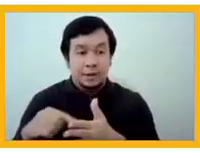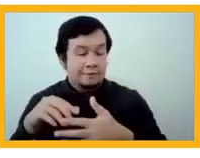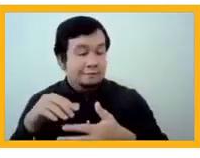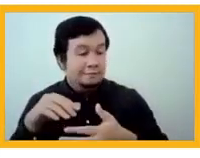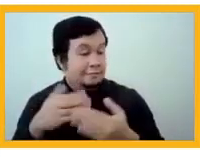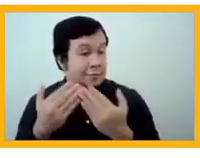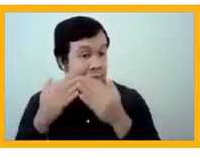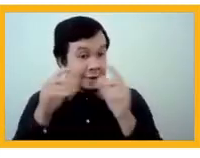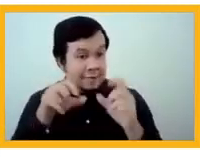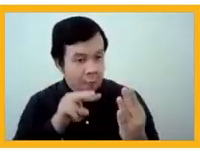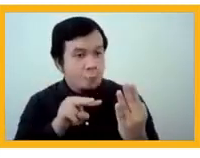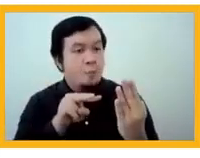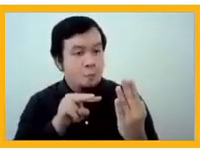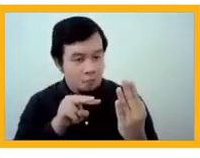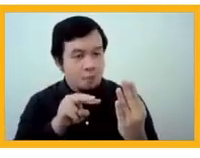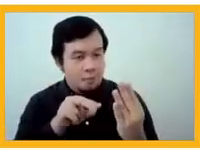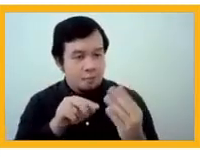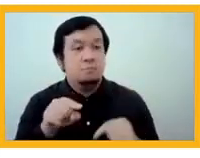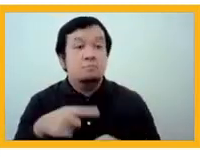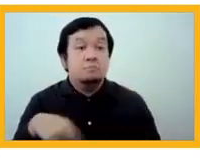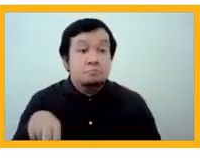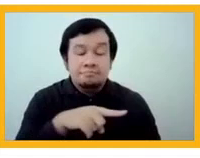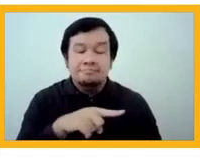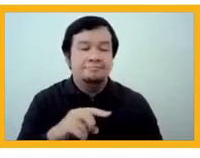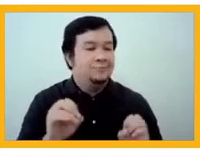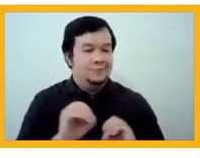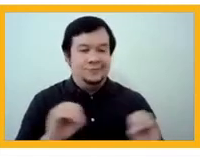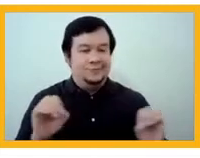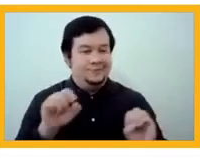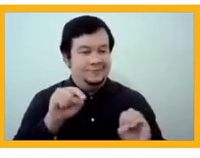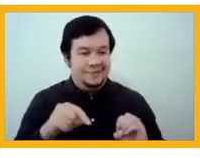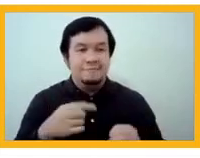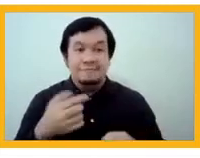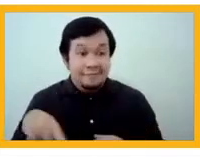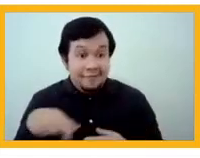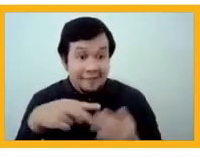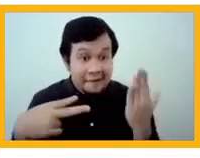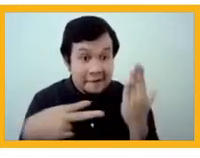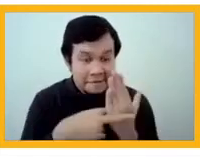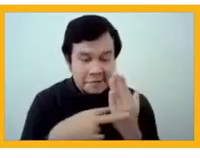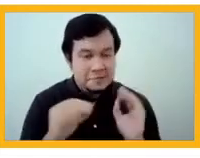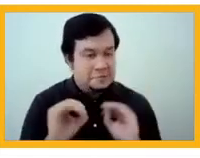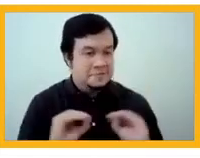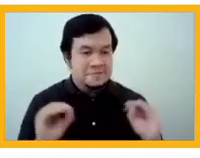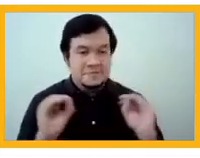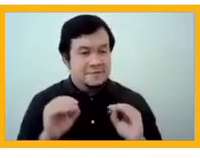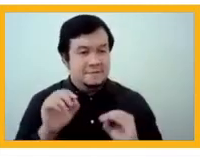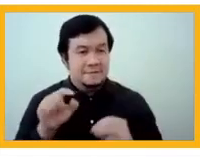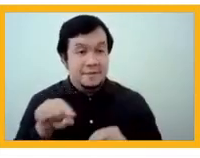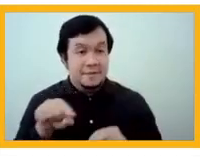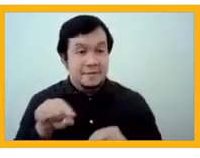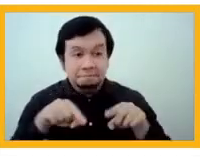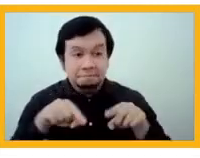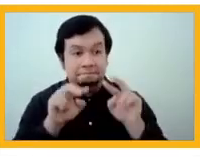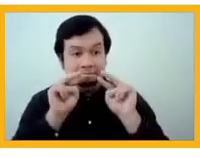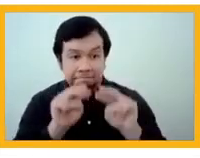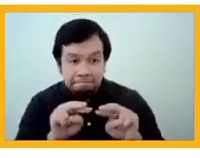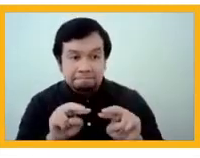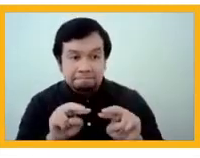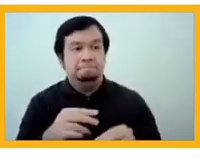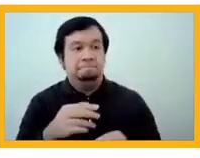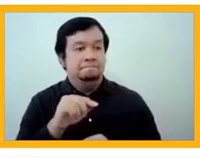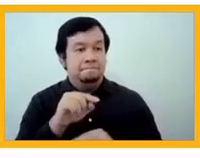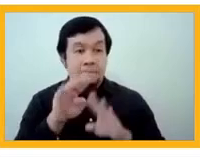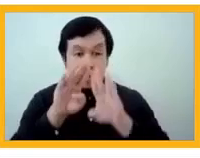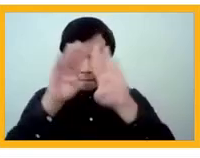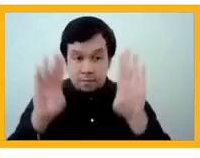or, you know, there's a tradition that you just kind of look at the board and the answers are written there. But this way you're randomizing the questions that are asked, you're kind of real